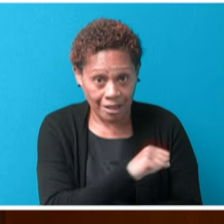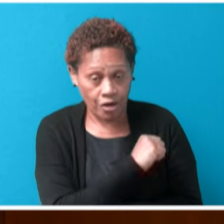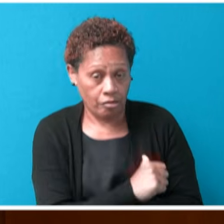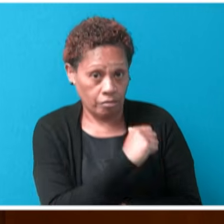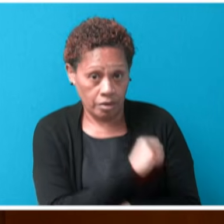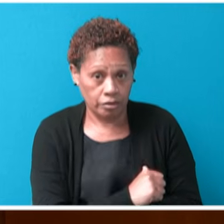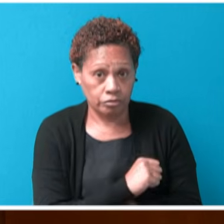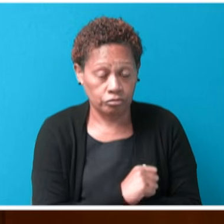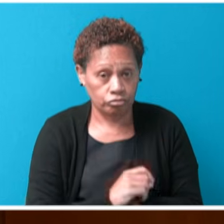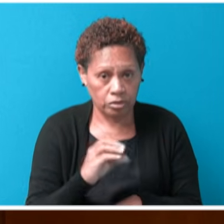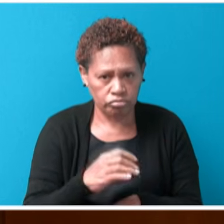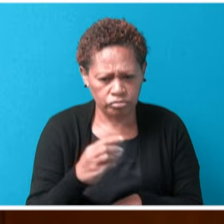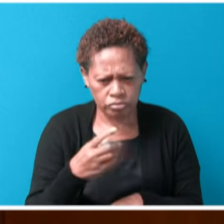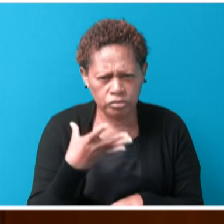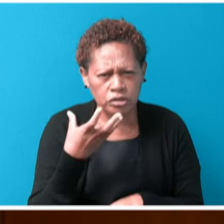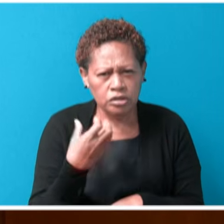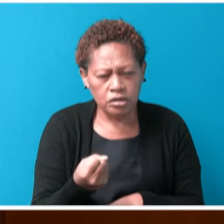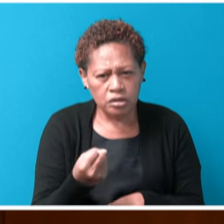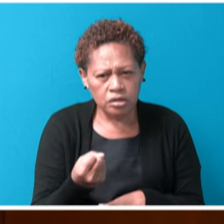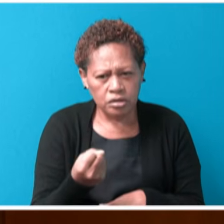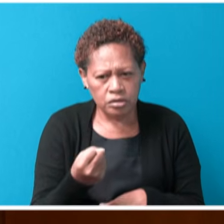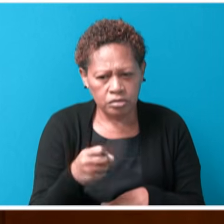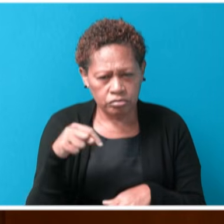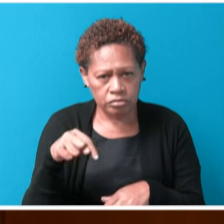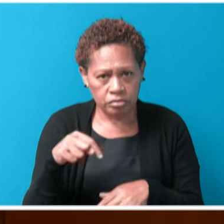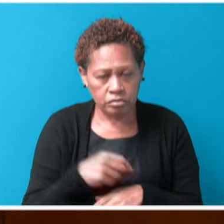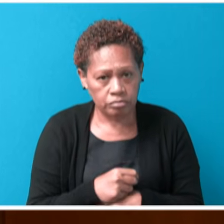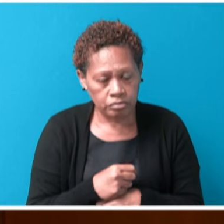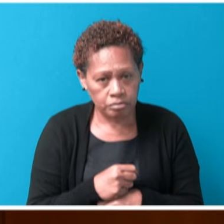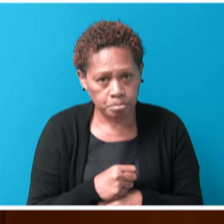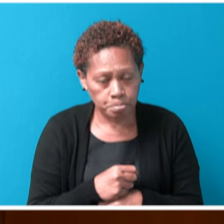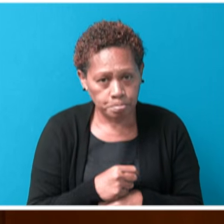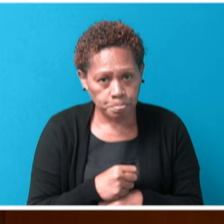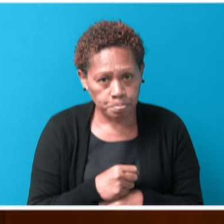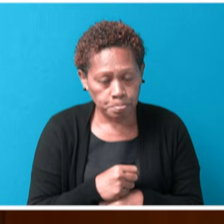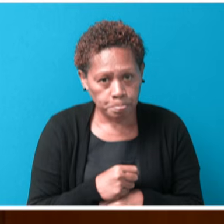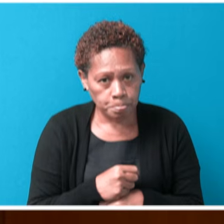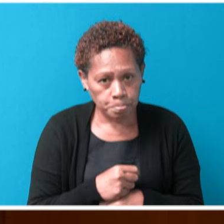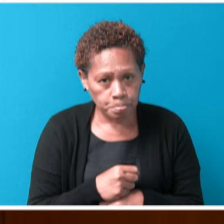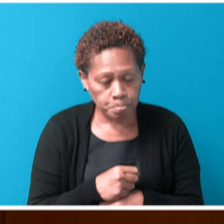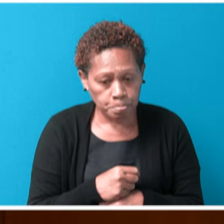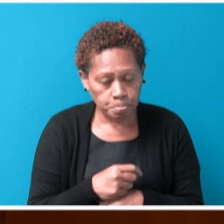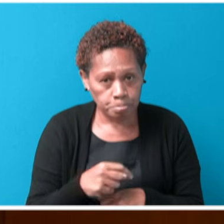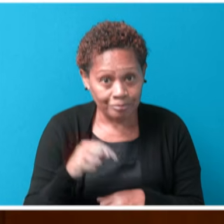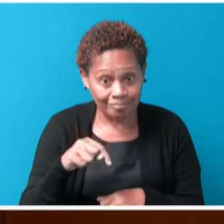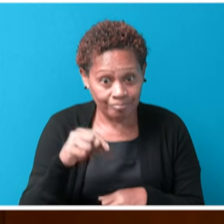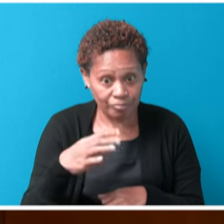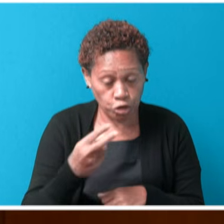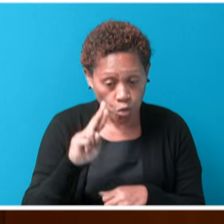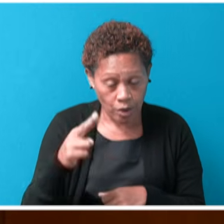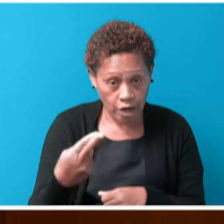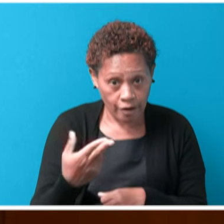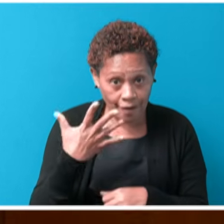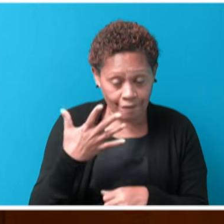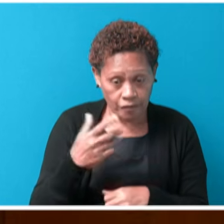a mature democracy. As he has said, and I quote, "This address reflects the aspirations of our